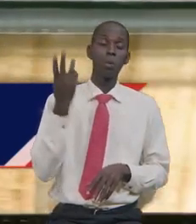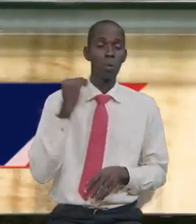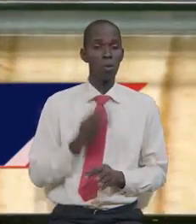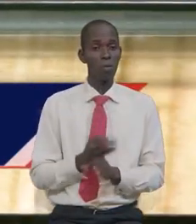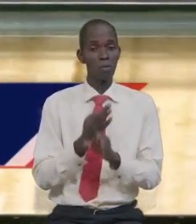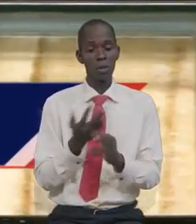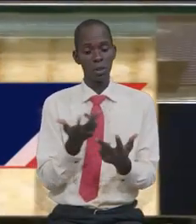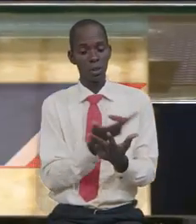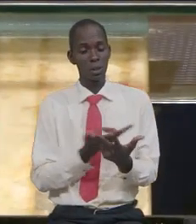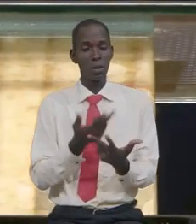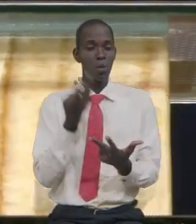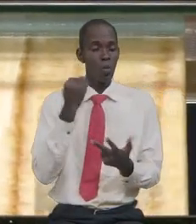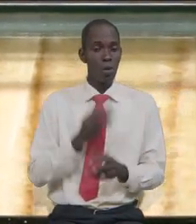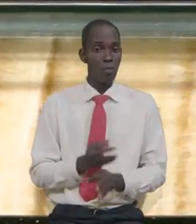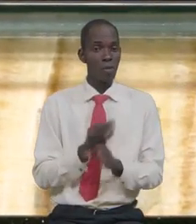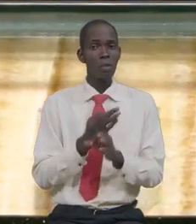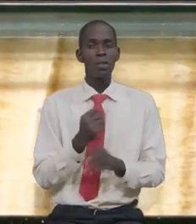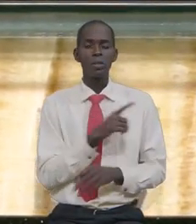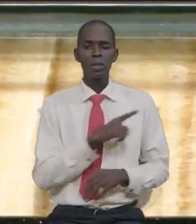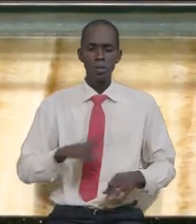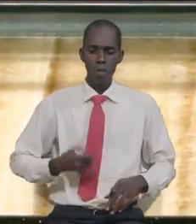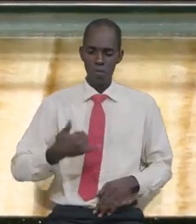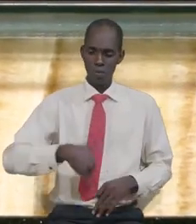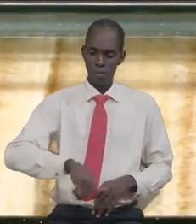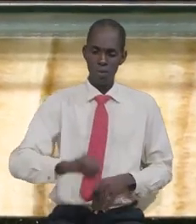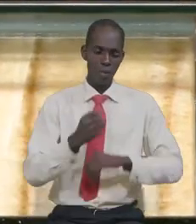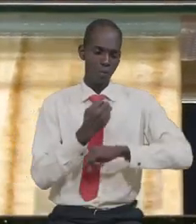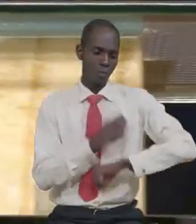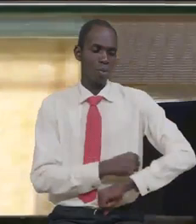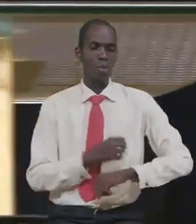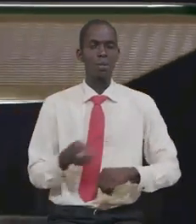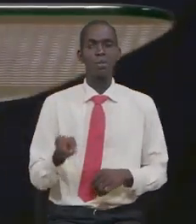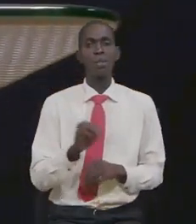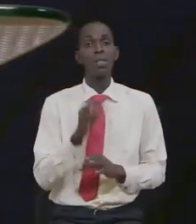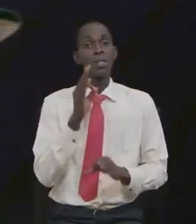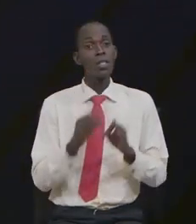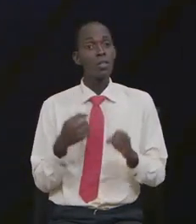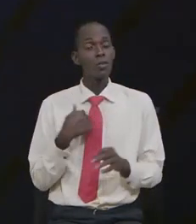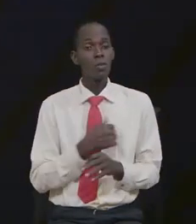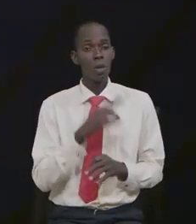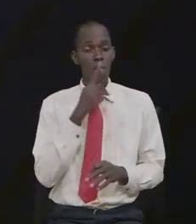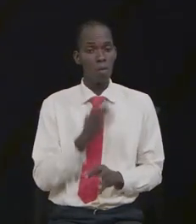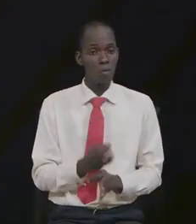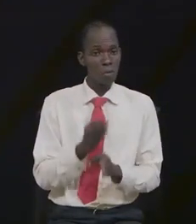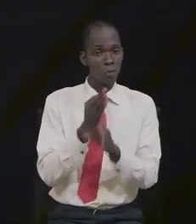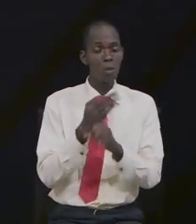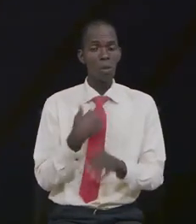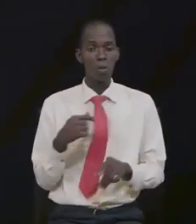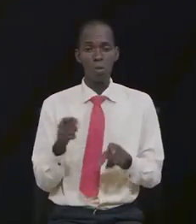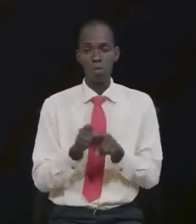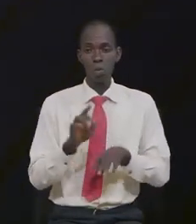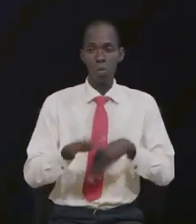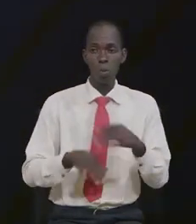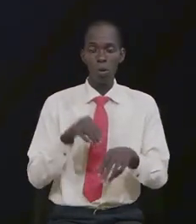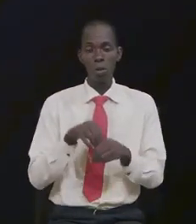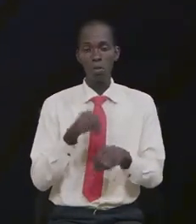were faithful, the Lord preserved them. If we are faithful and we also walk in faith and we live in faith